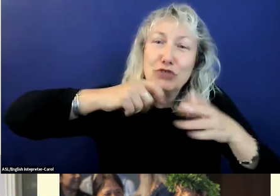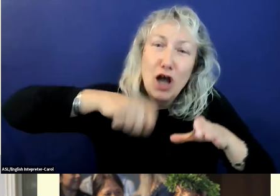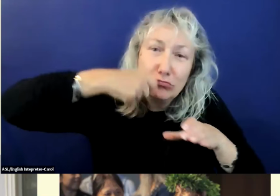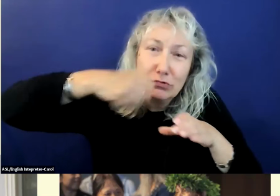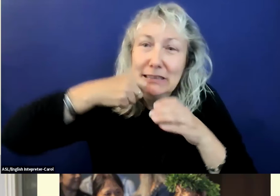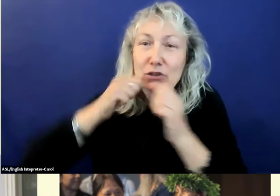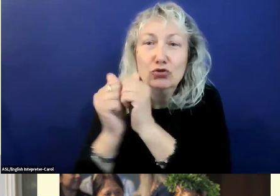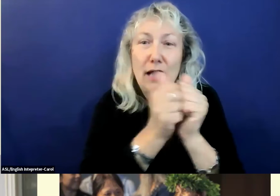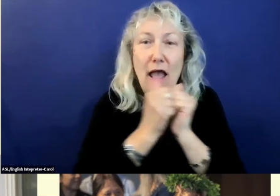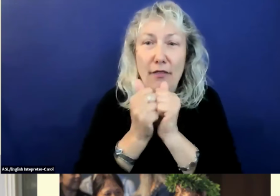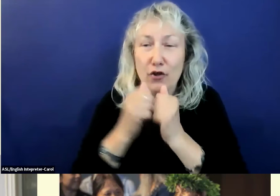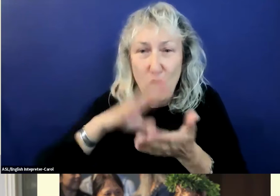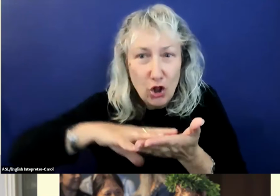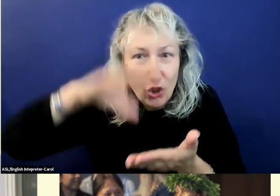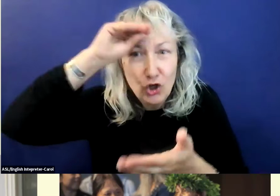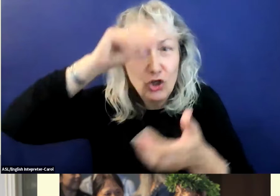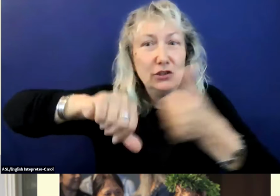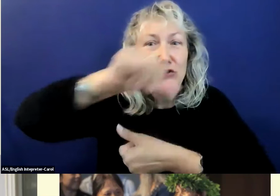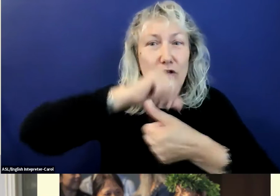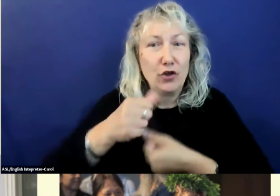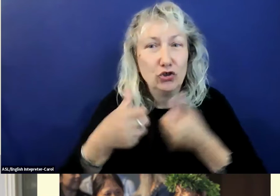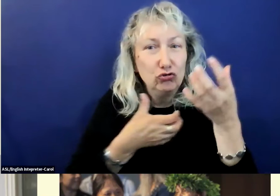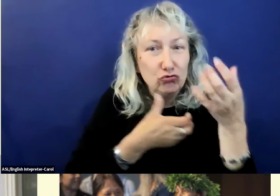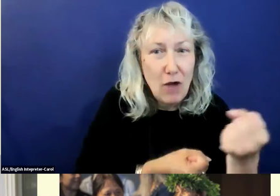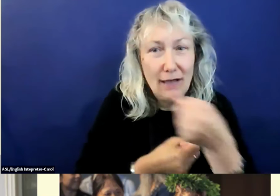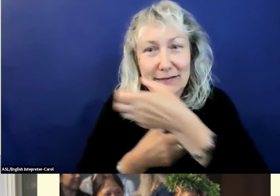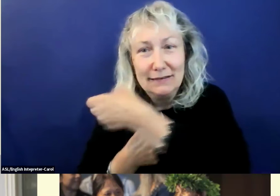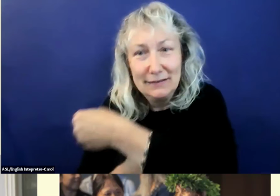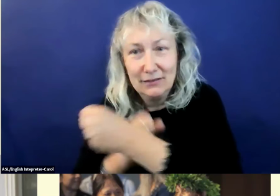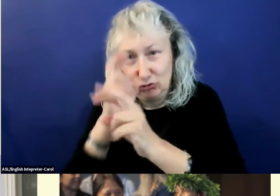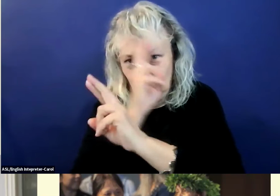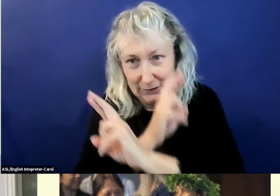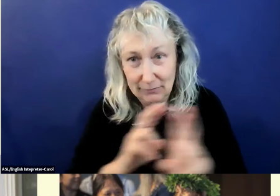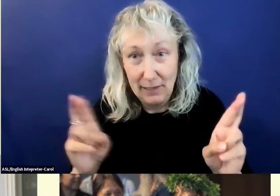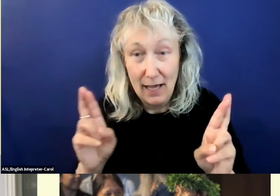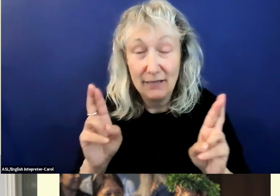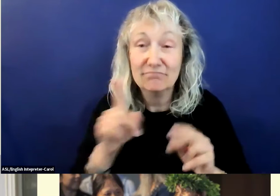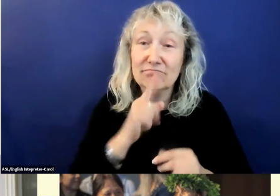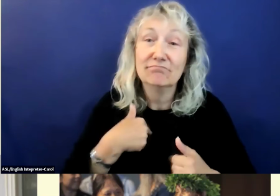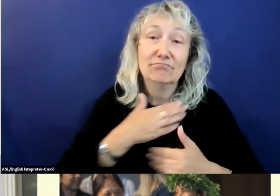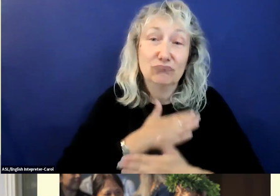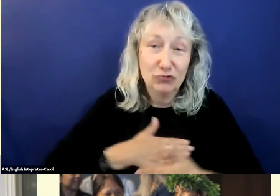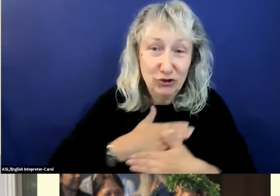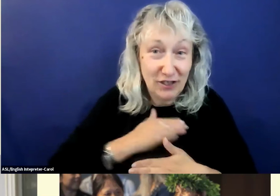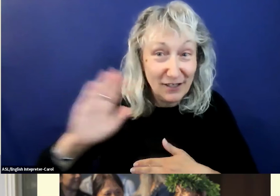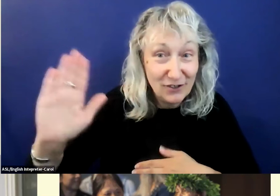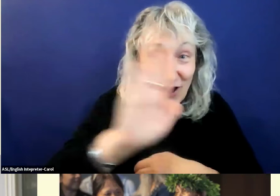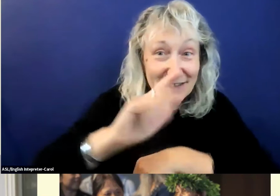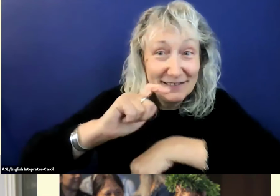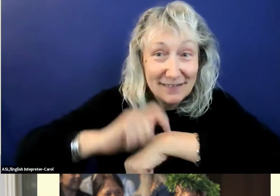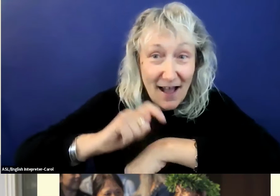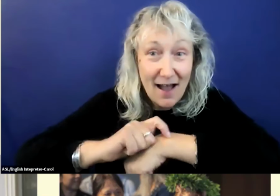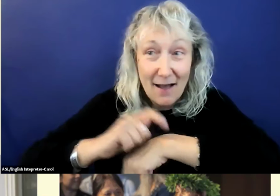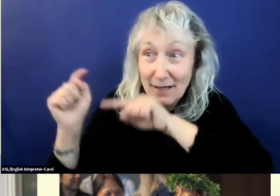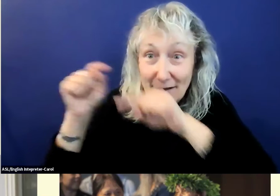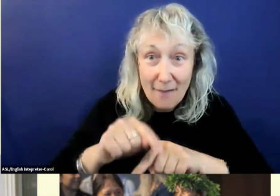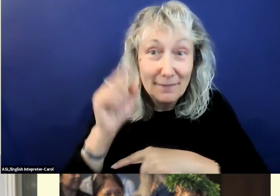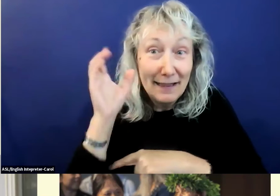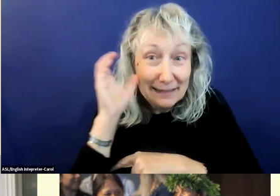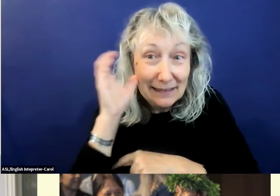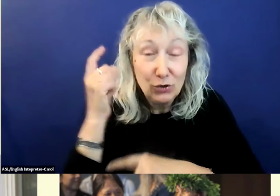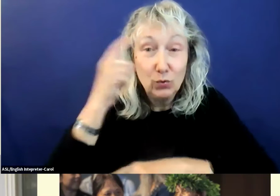trust with one another. And I want to tell you guys, I really appreciate your time. And I hope from a few things that you will learn